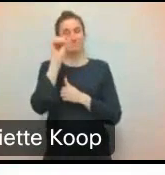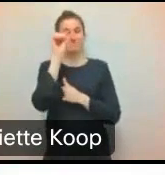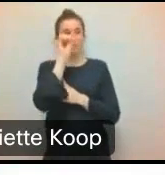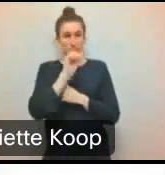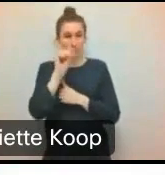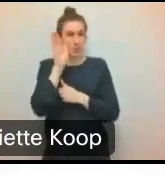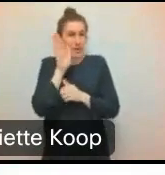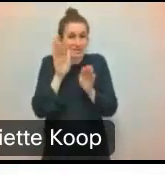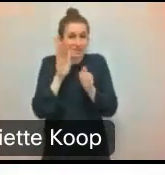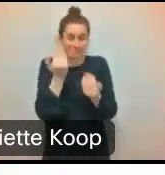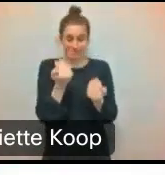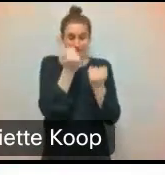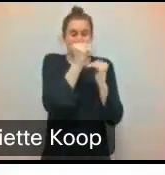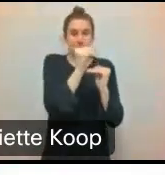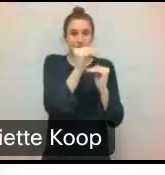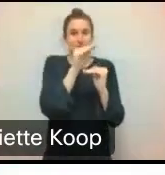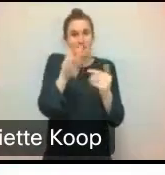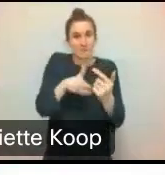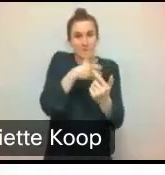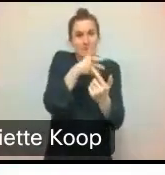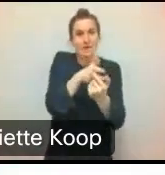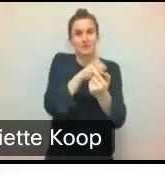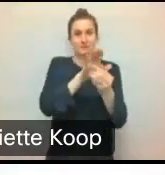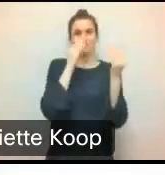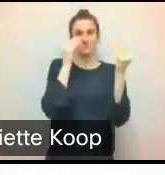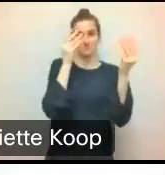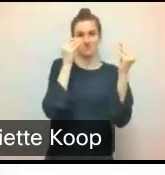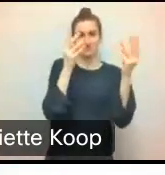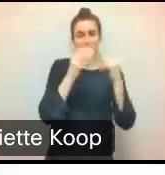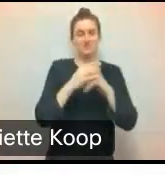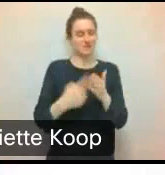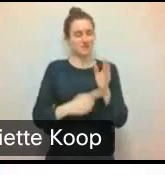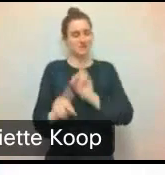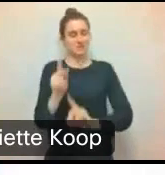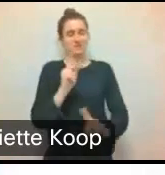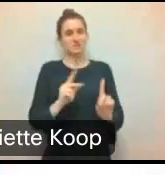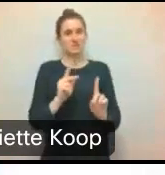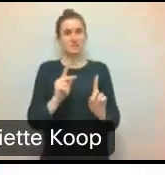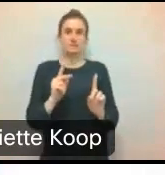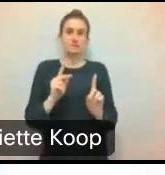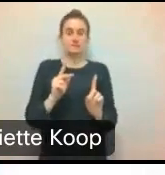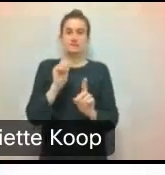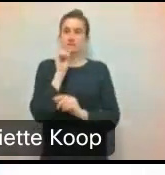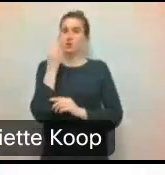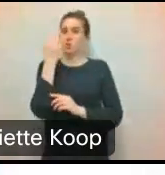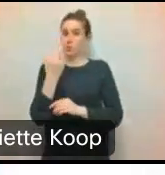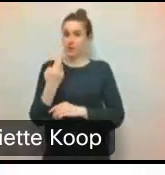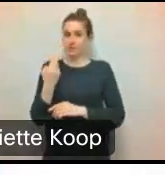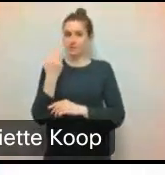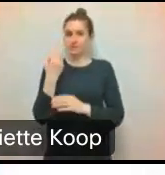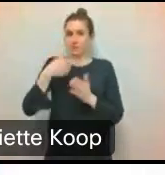it's so intuitive, but sometimes people underestimate what they're seeing, especially